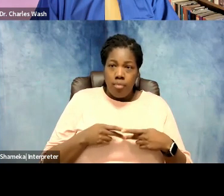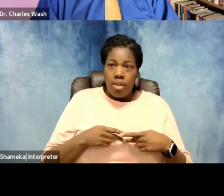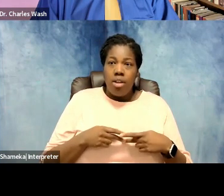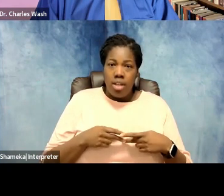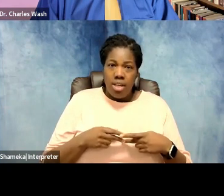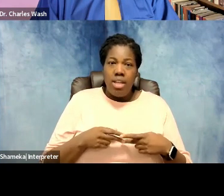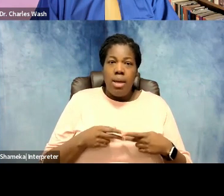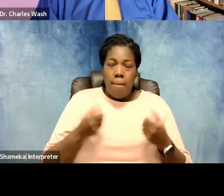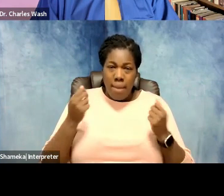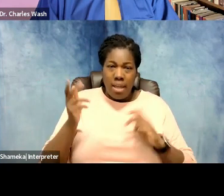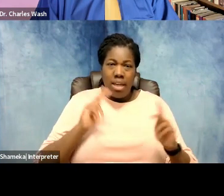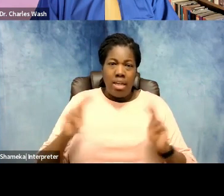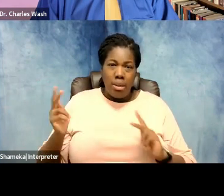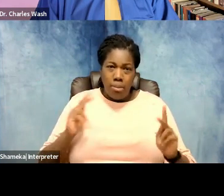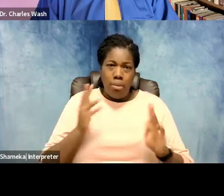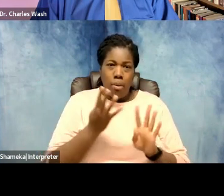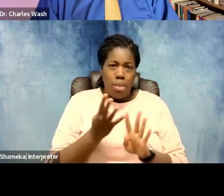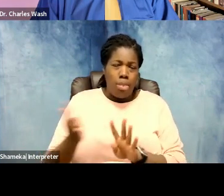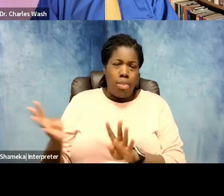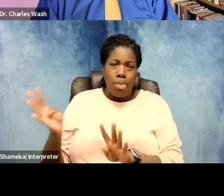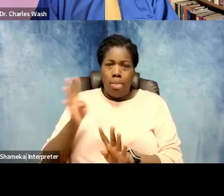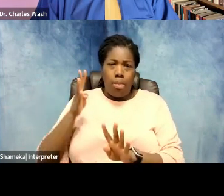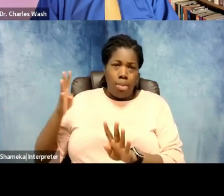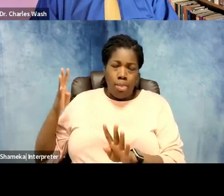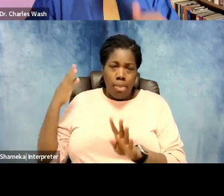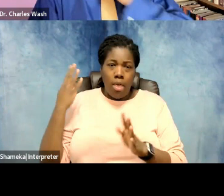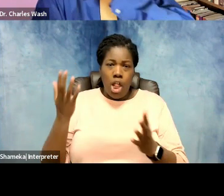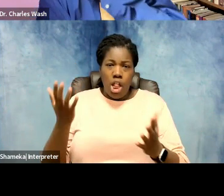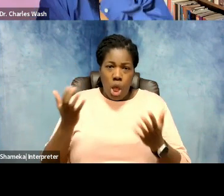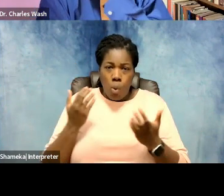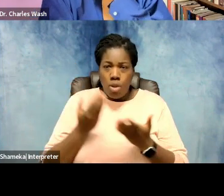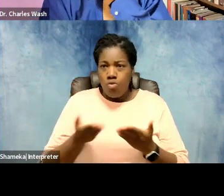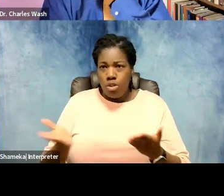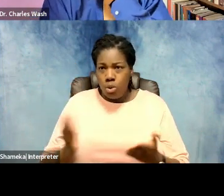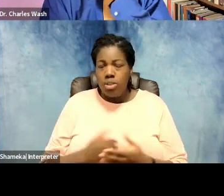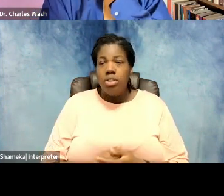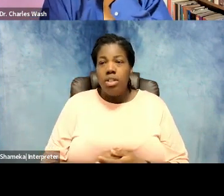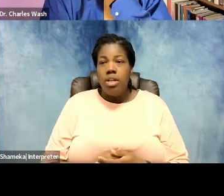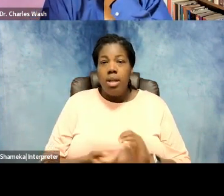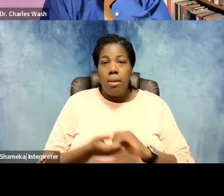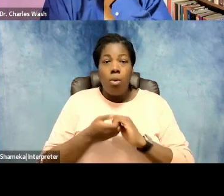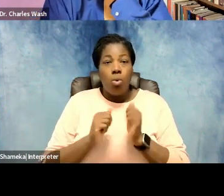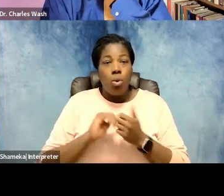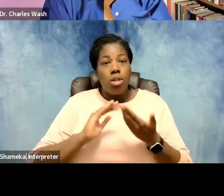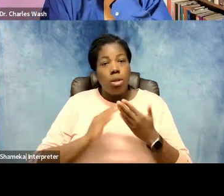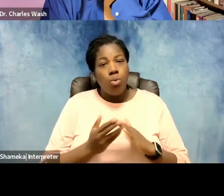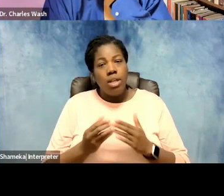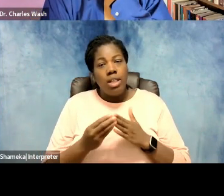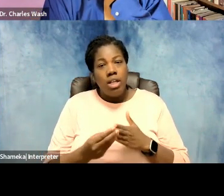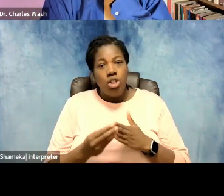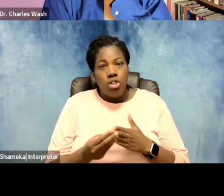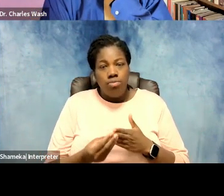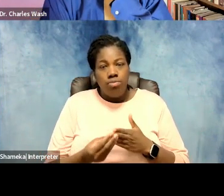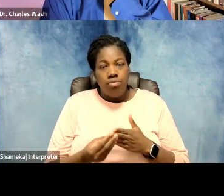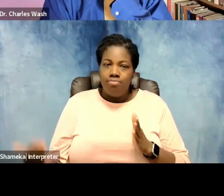heavy, lots of people showing up trying to get the access to these resources. But then partnering with community leaders,